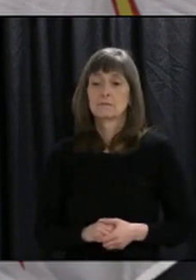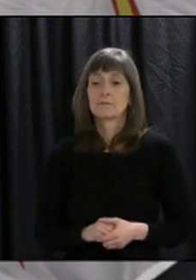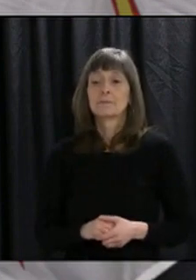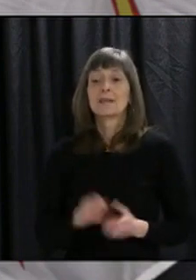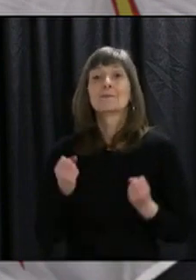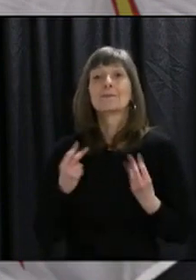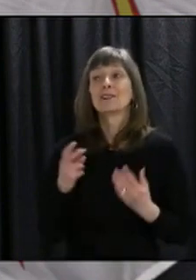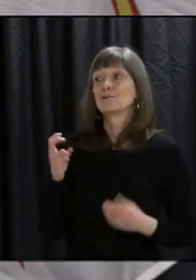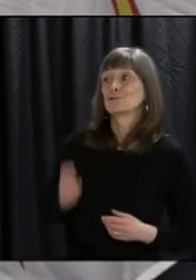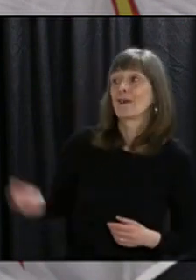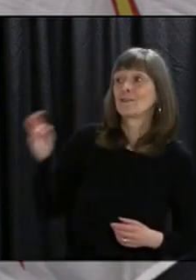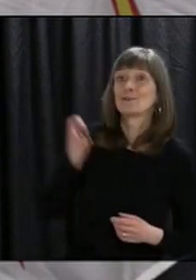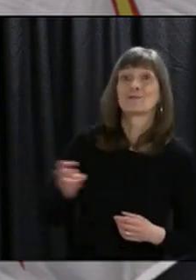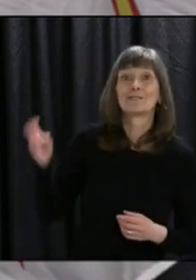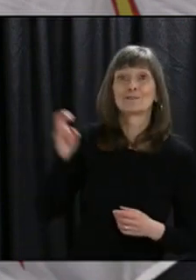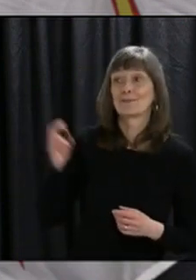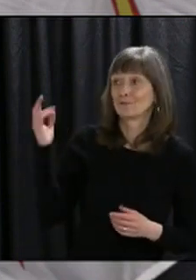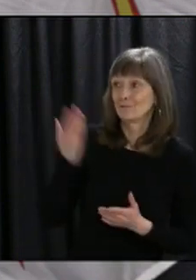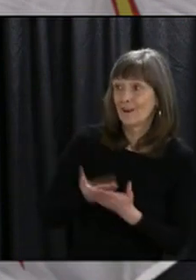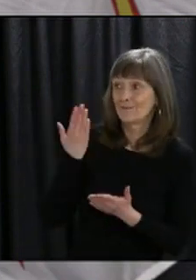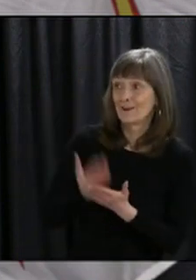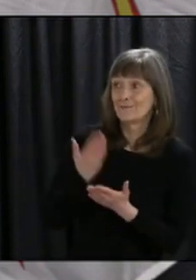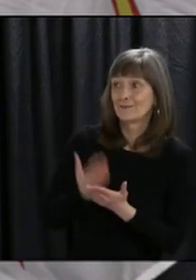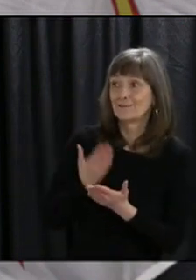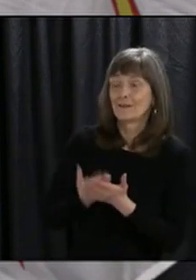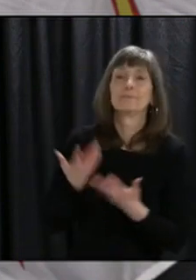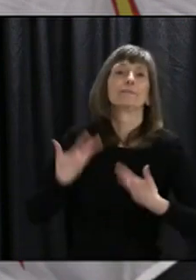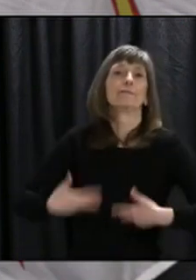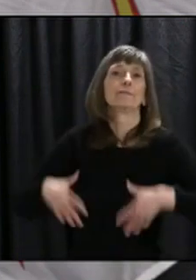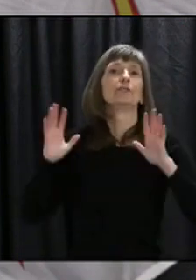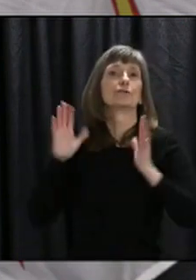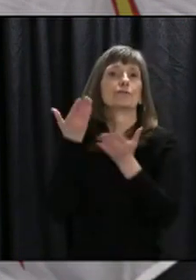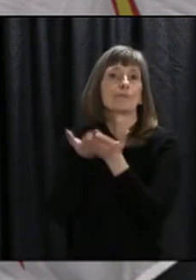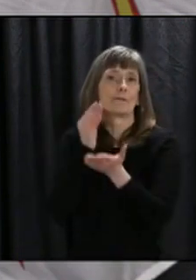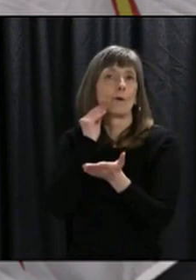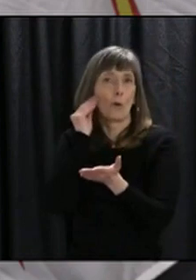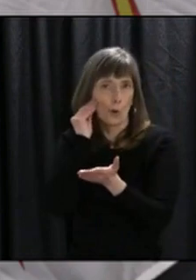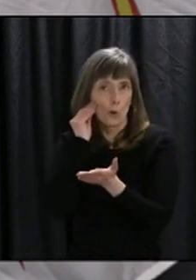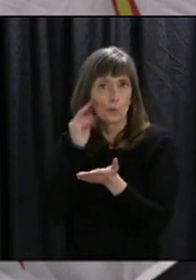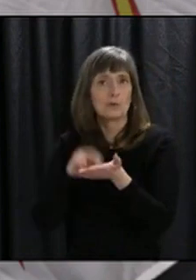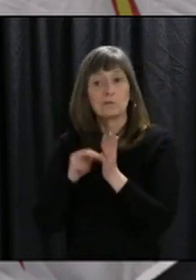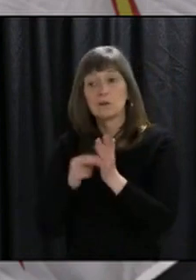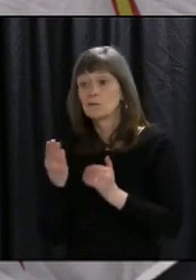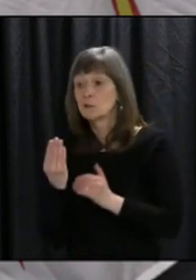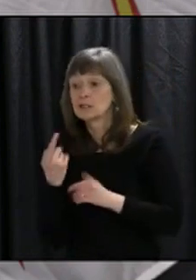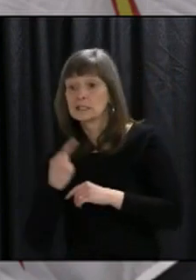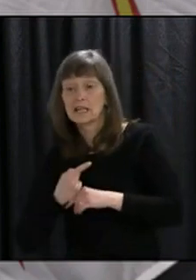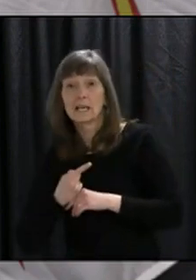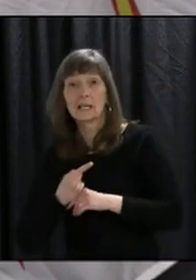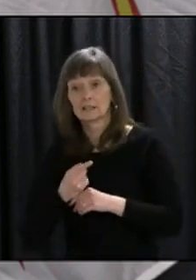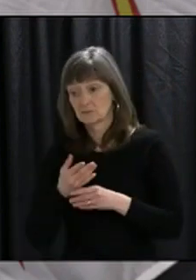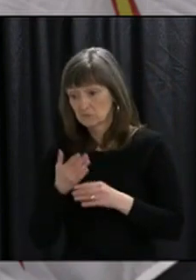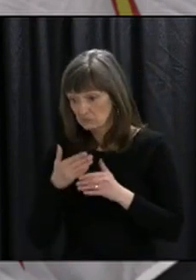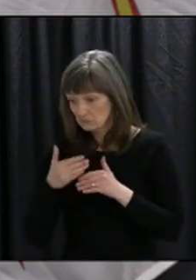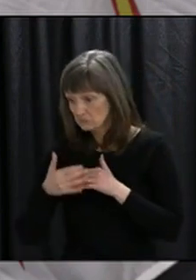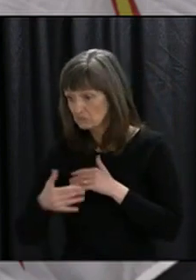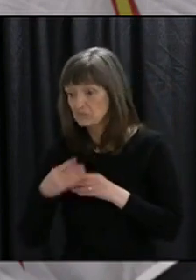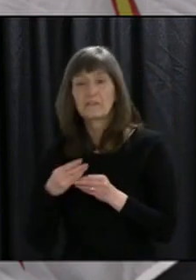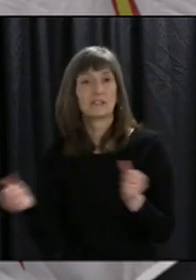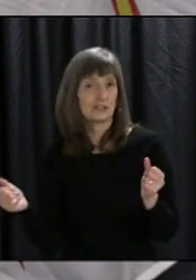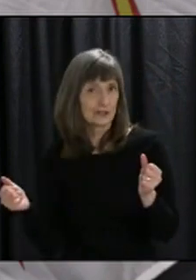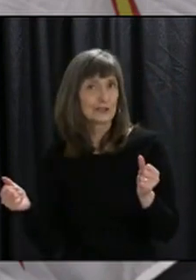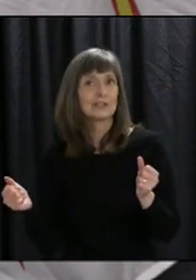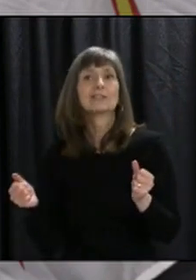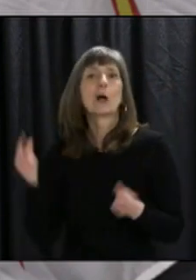are travel related are now home, and so they've sort of been past their 14 days. So we're seeing fewer